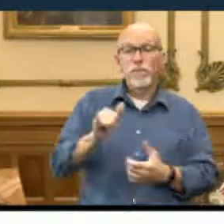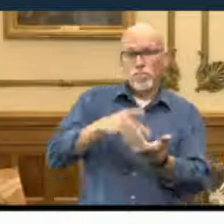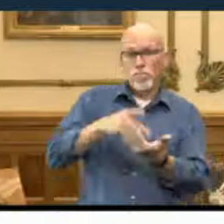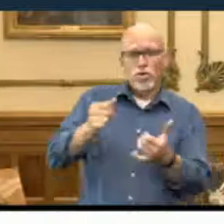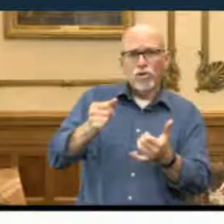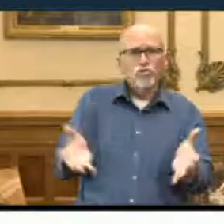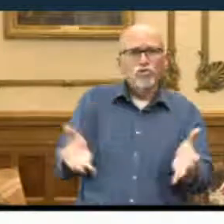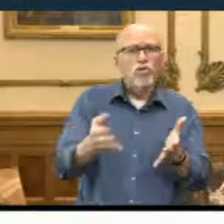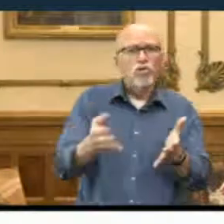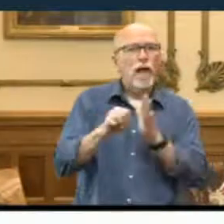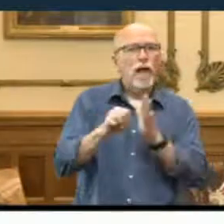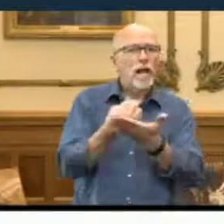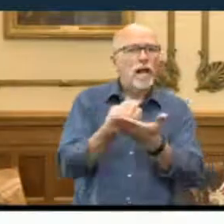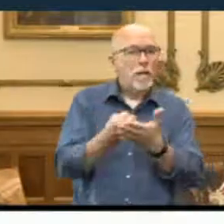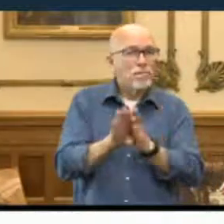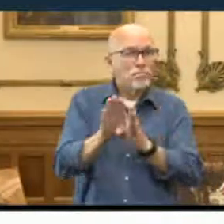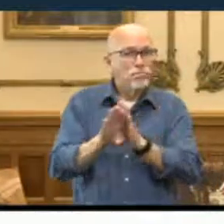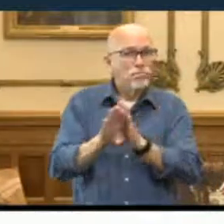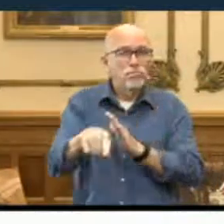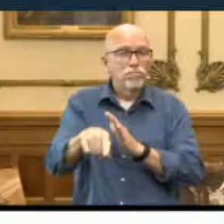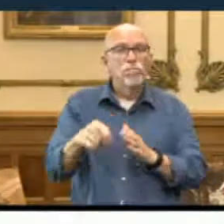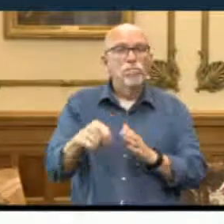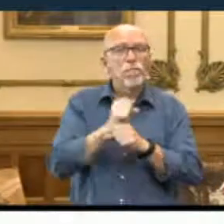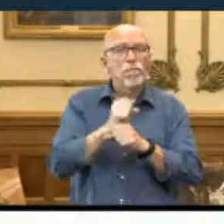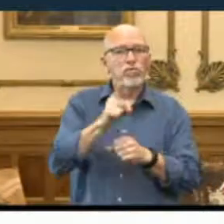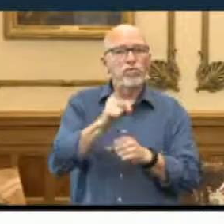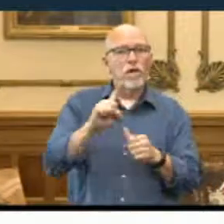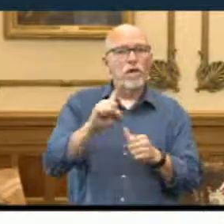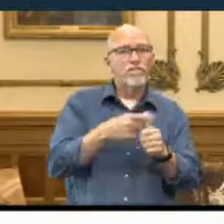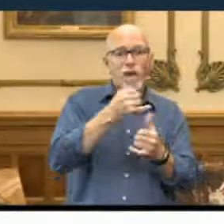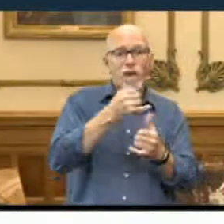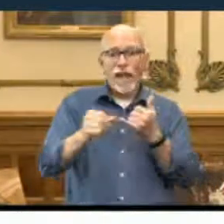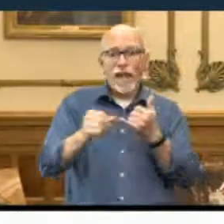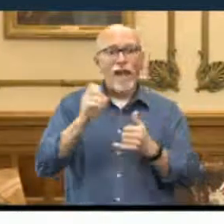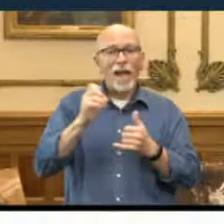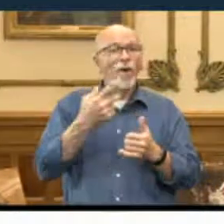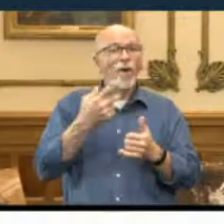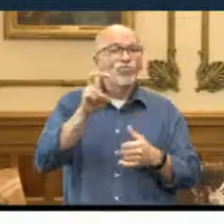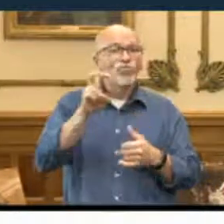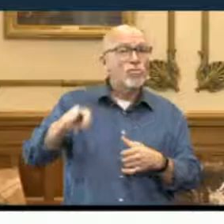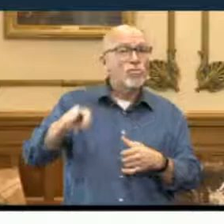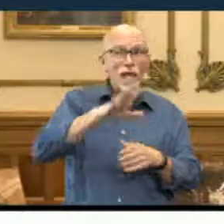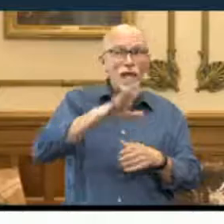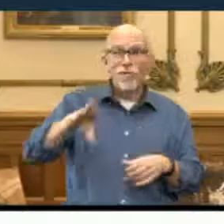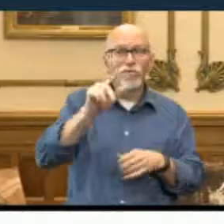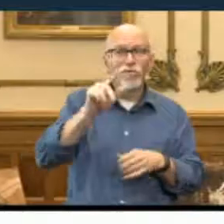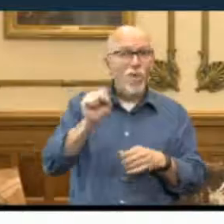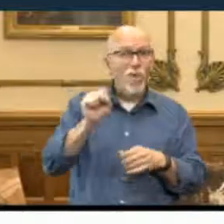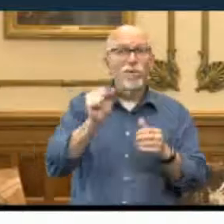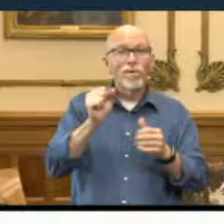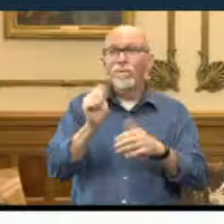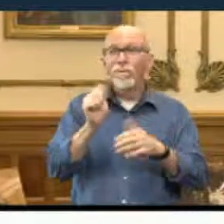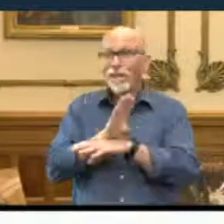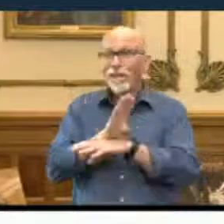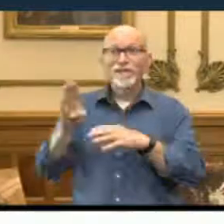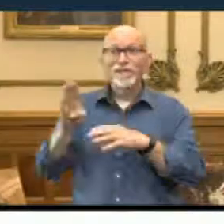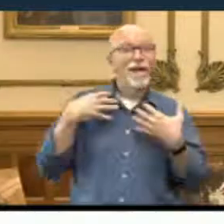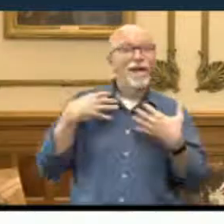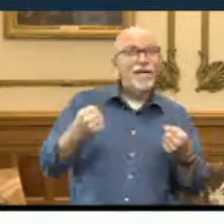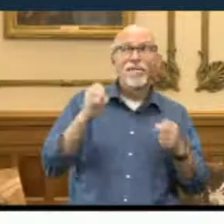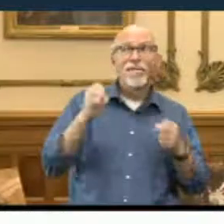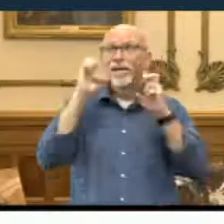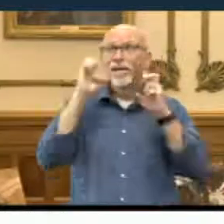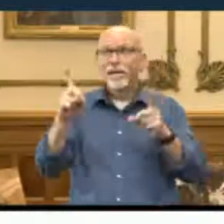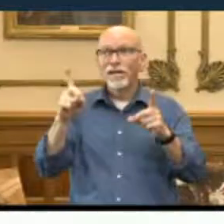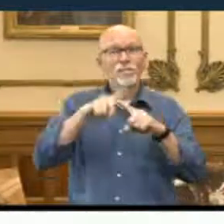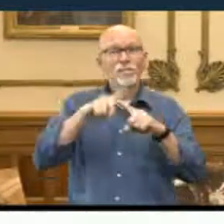economic development by ensuring that the first and last mile of our transportation network, which we all know from many businesses and healthcare and